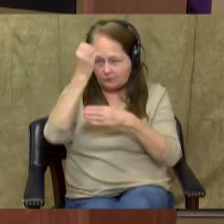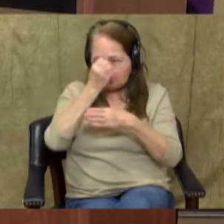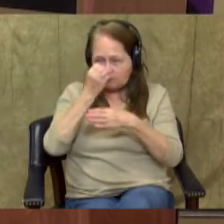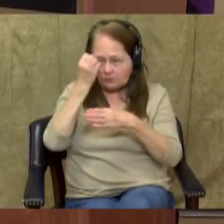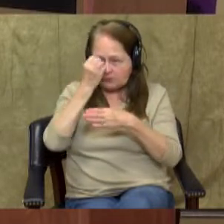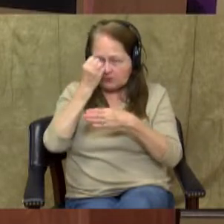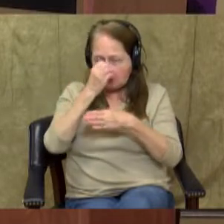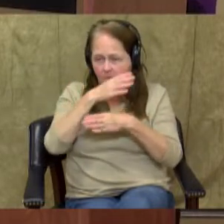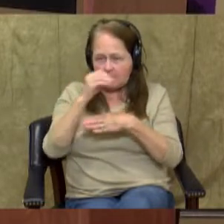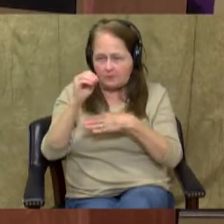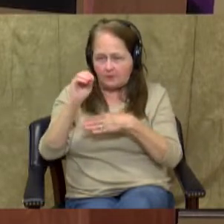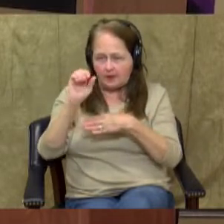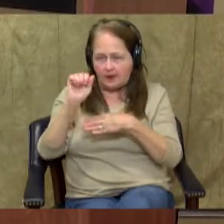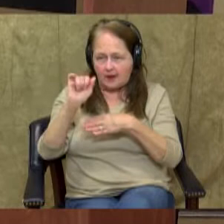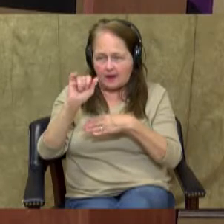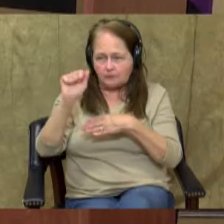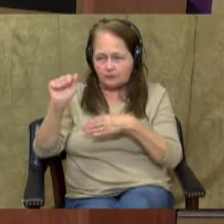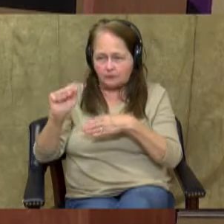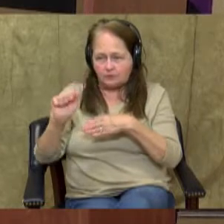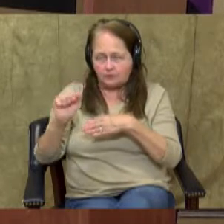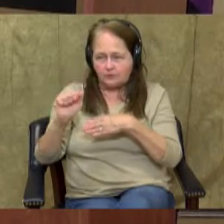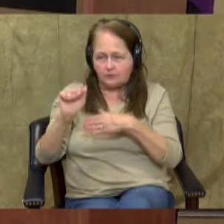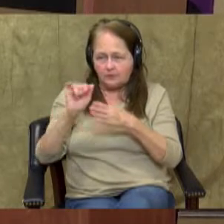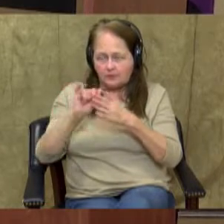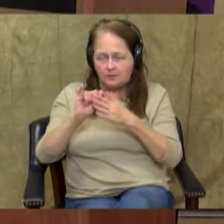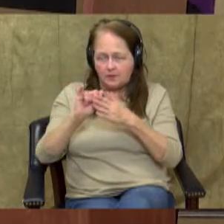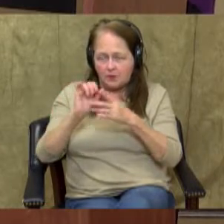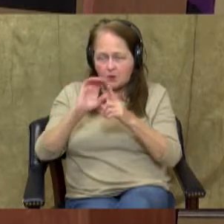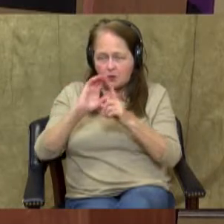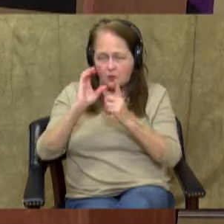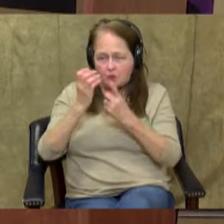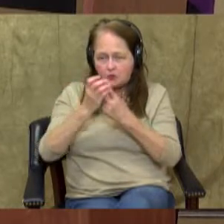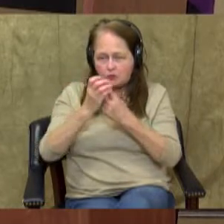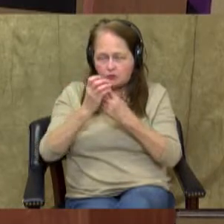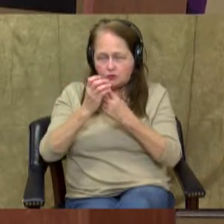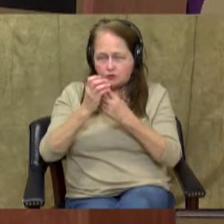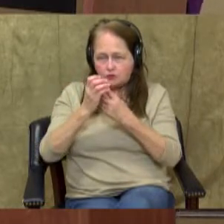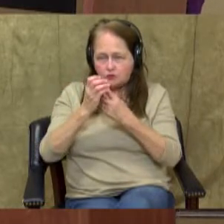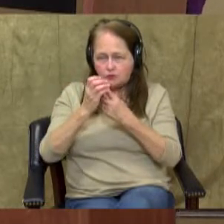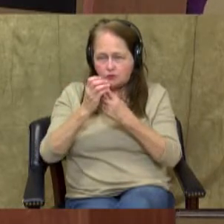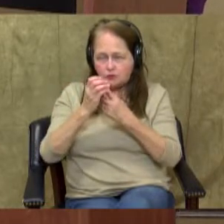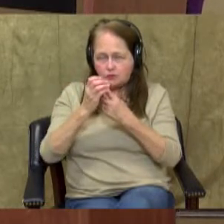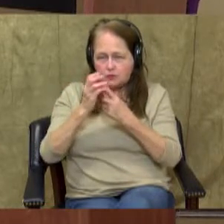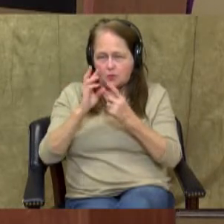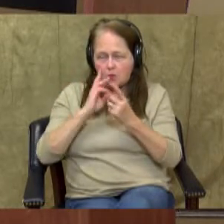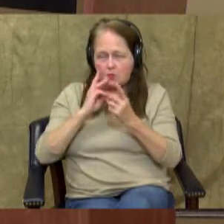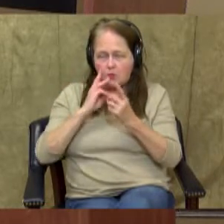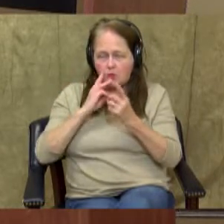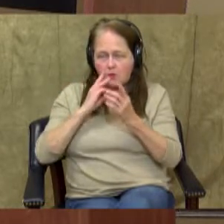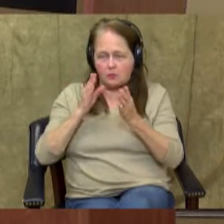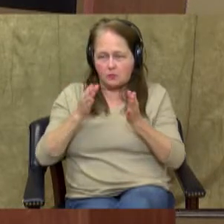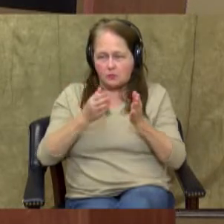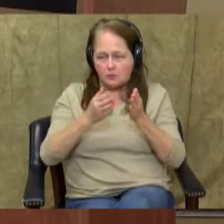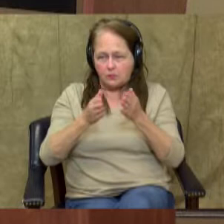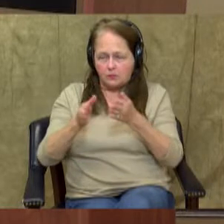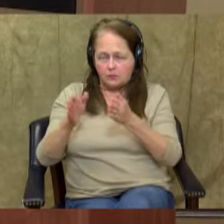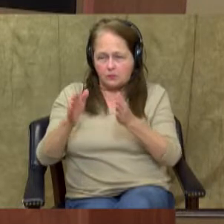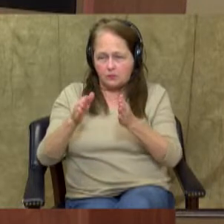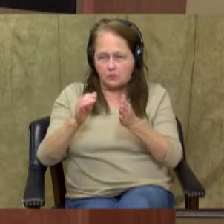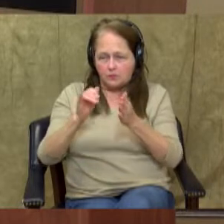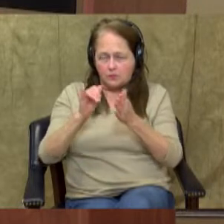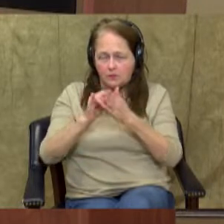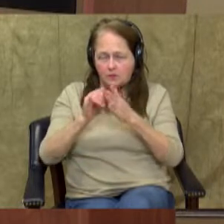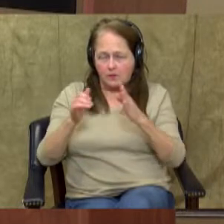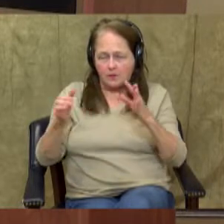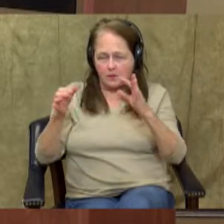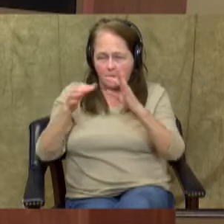Asia, has made it a very important cultural bridge and an important center of trade. And that strategic waterway that we talked about is called the Bosphorus. It basically